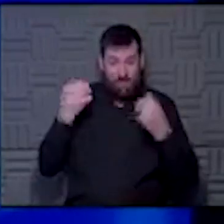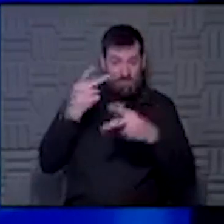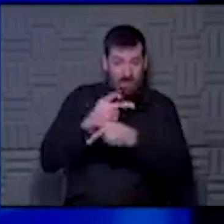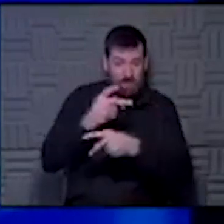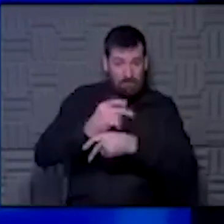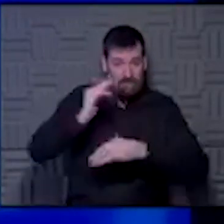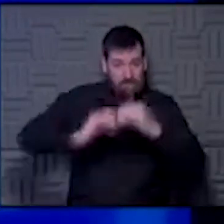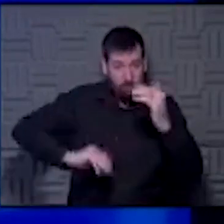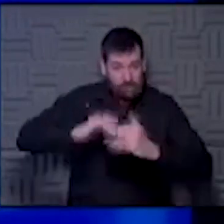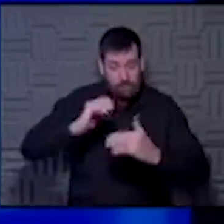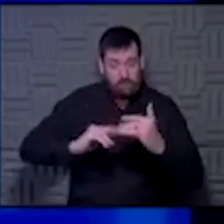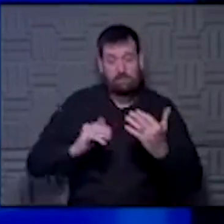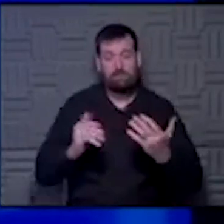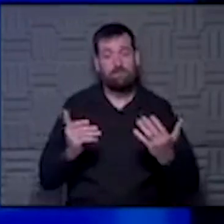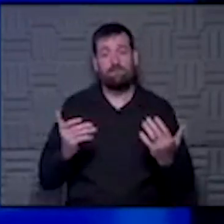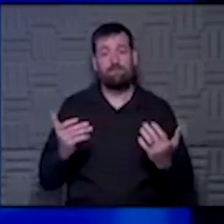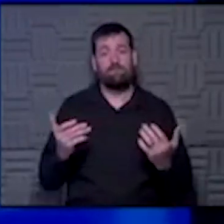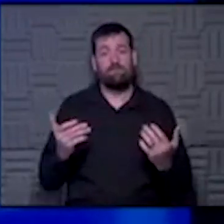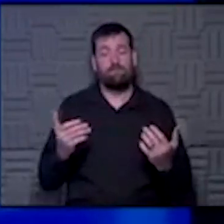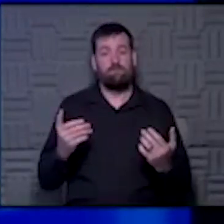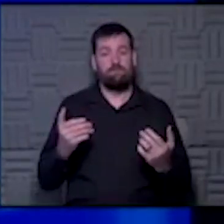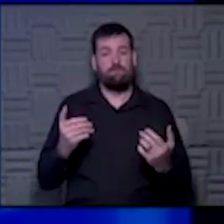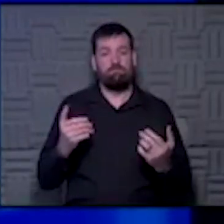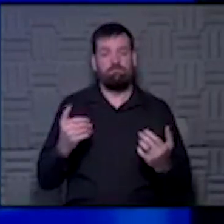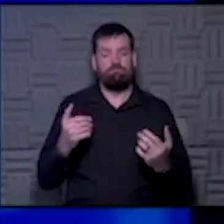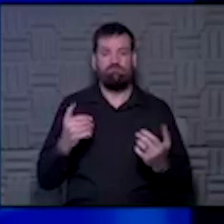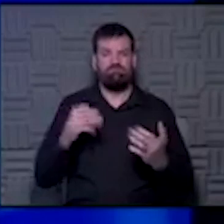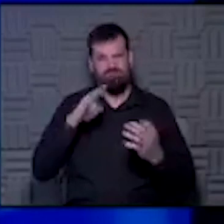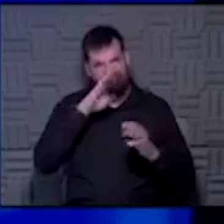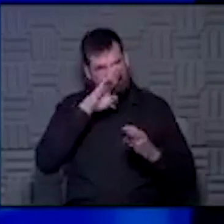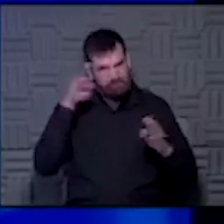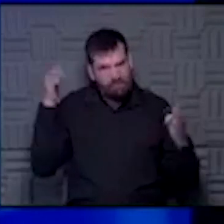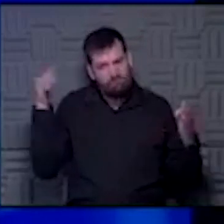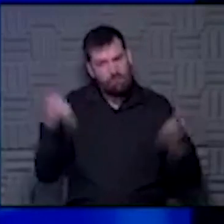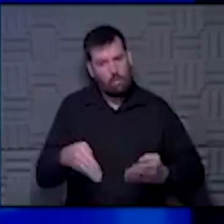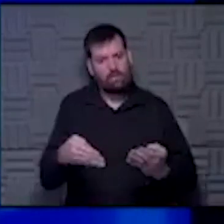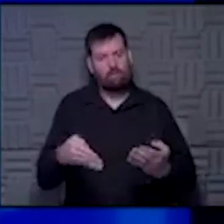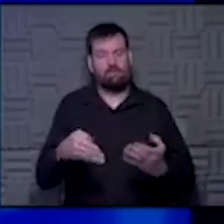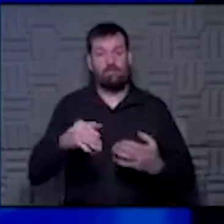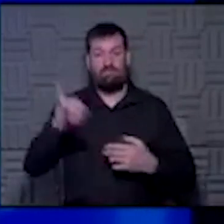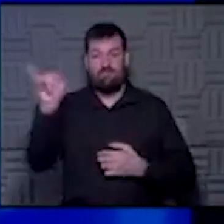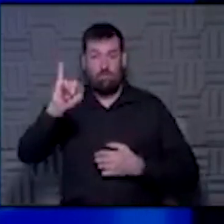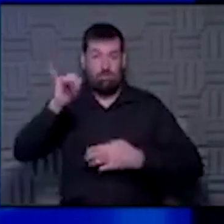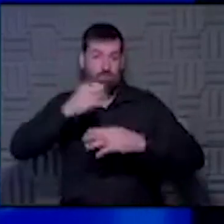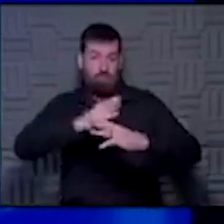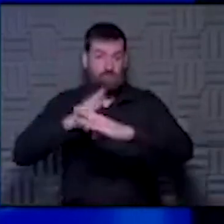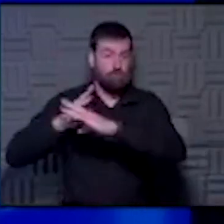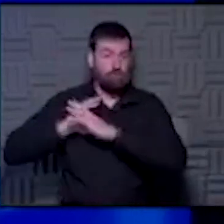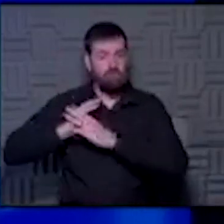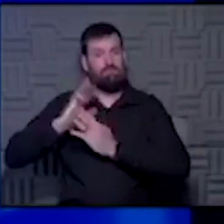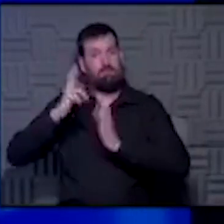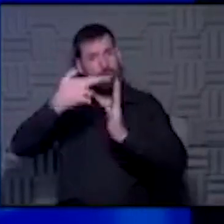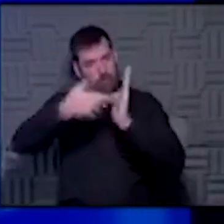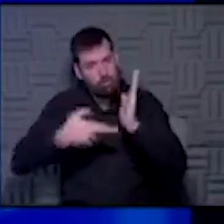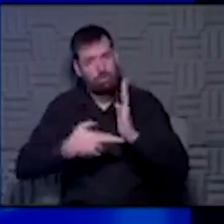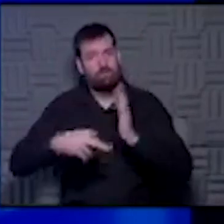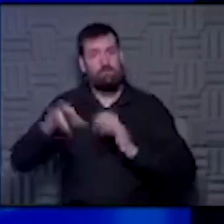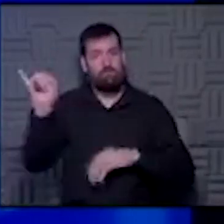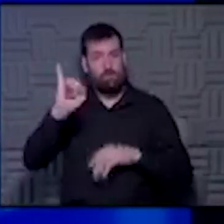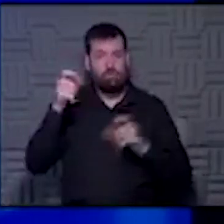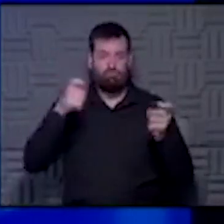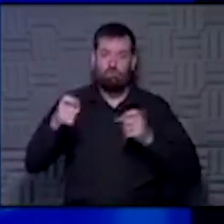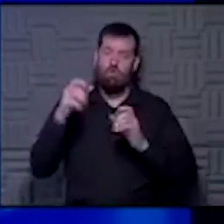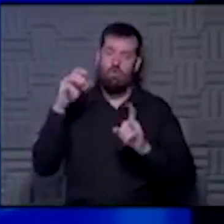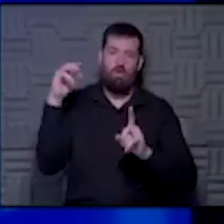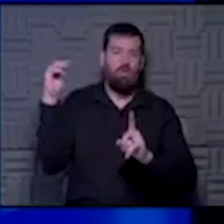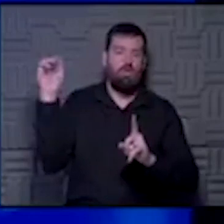facility, especially where we are all so focused on infection prevention and the pillars of infection control that we've been talking about